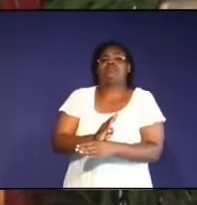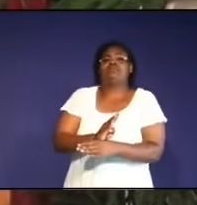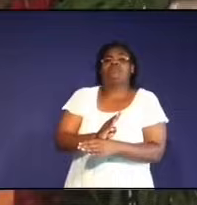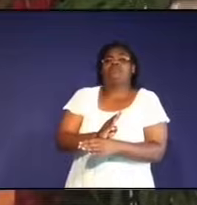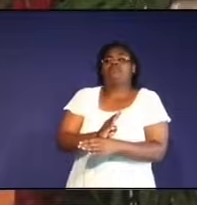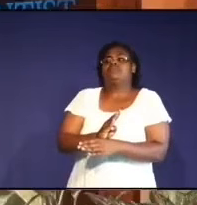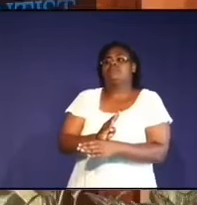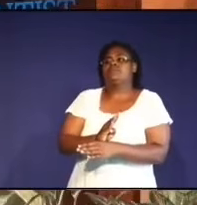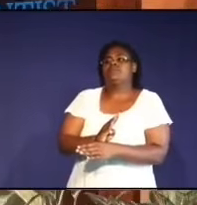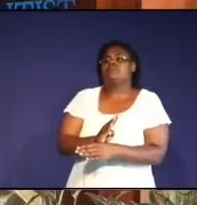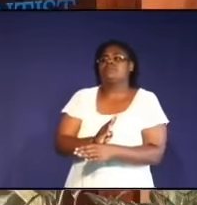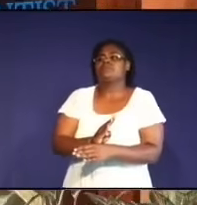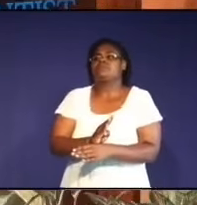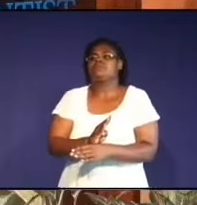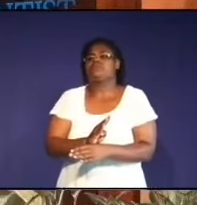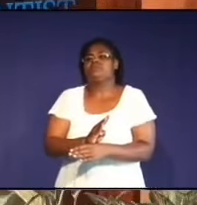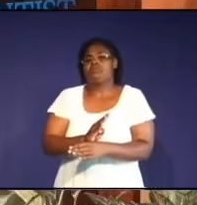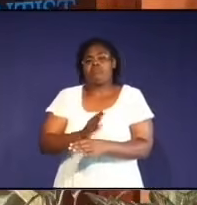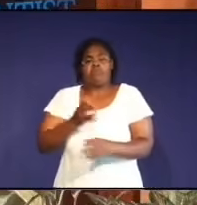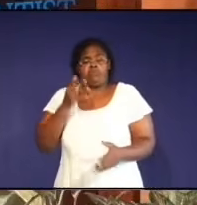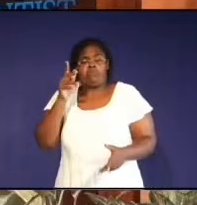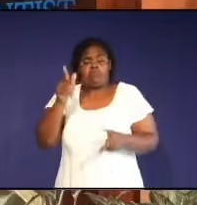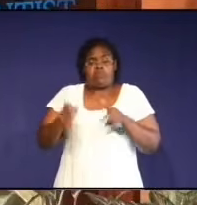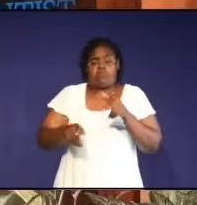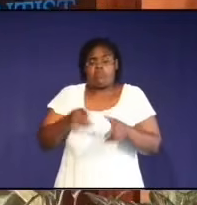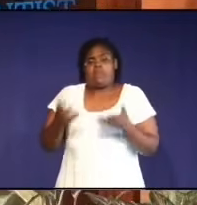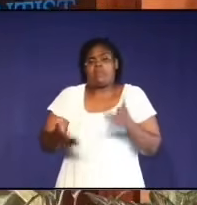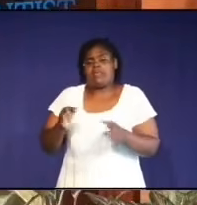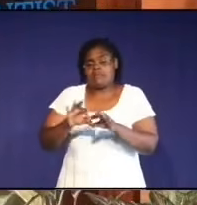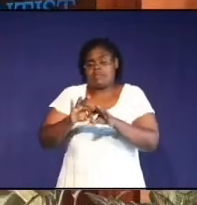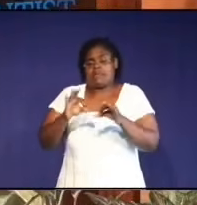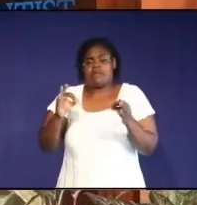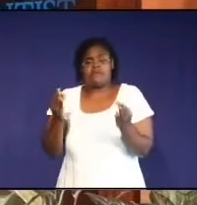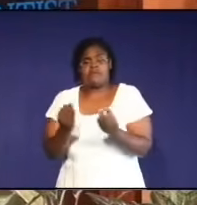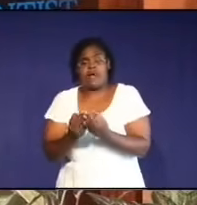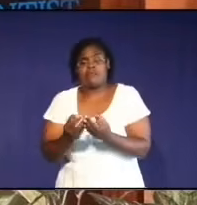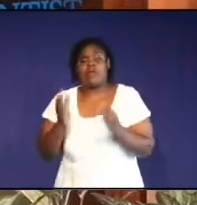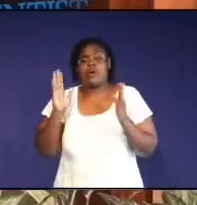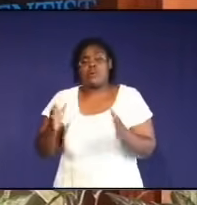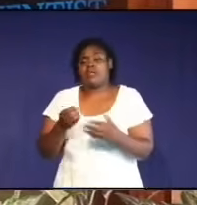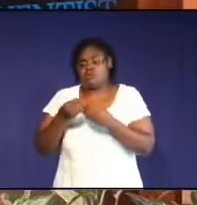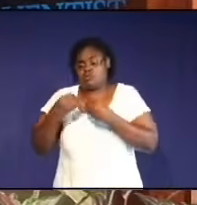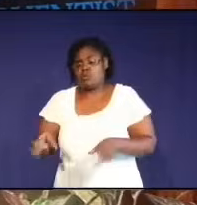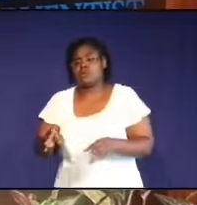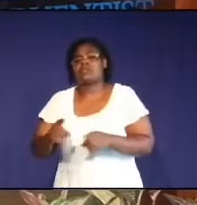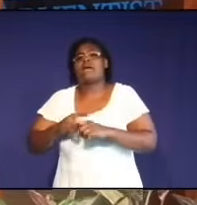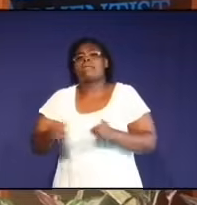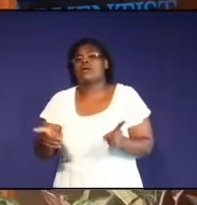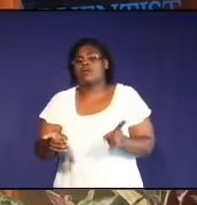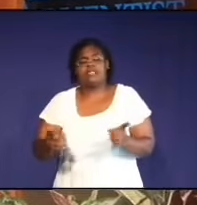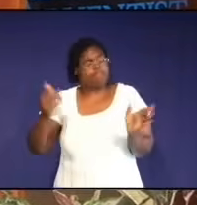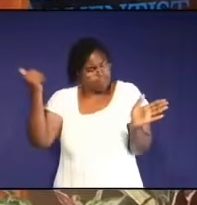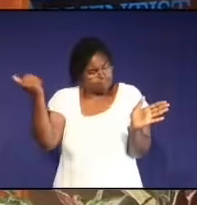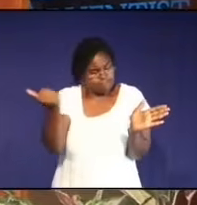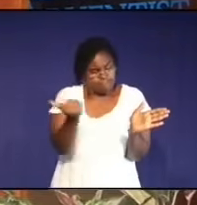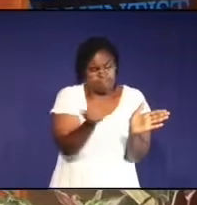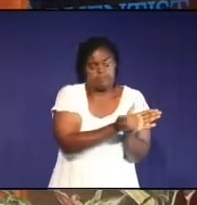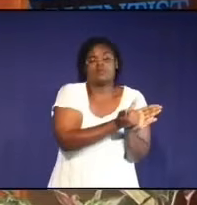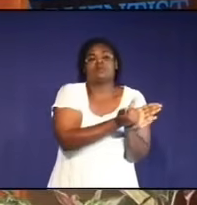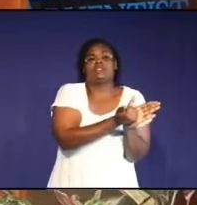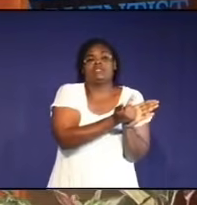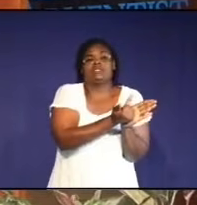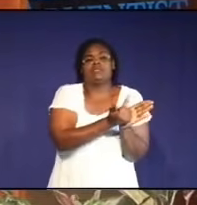they of his own household or of his own church. But I'm going to seal the ones who've made up